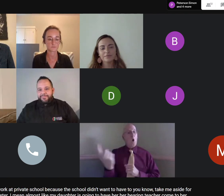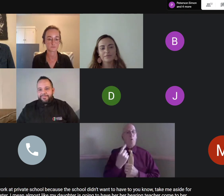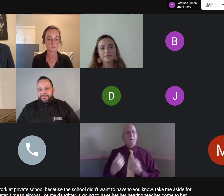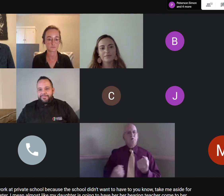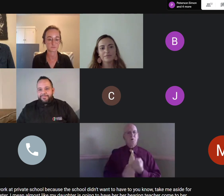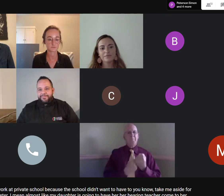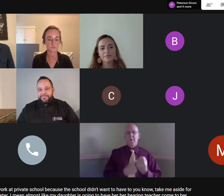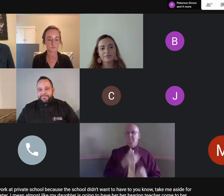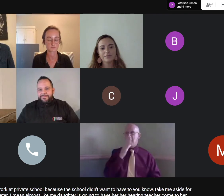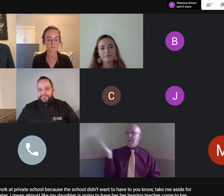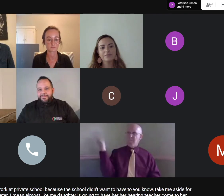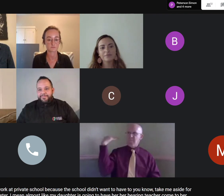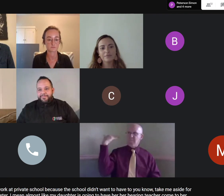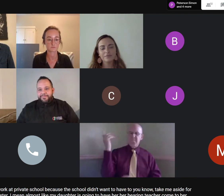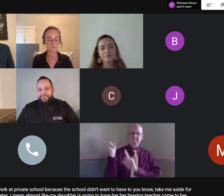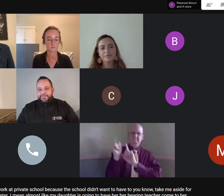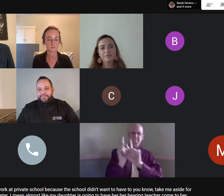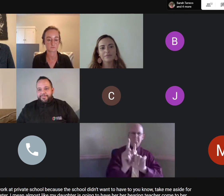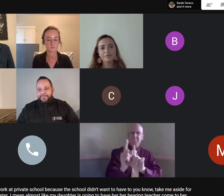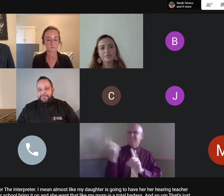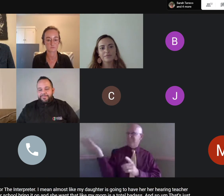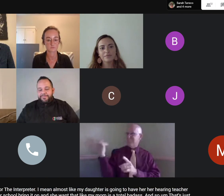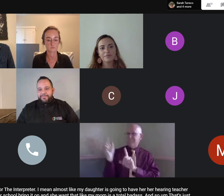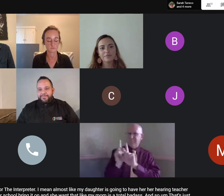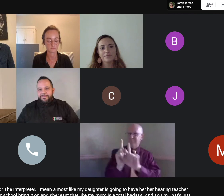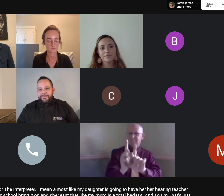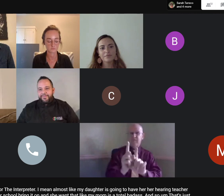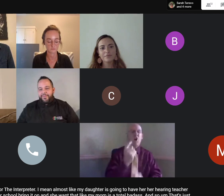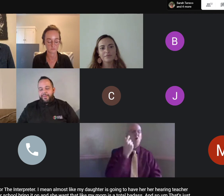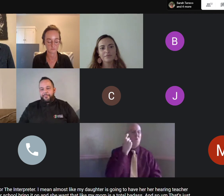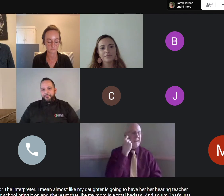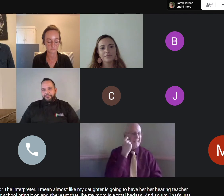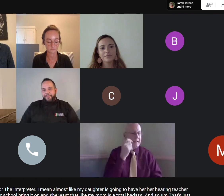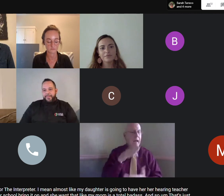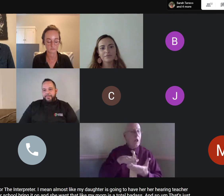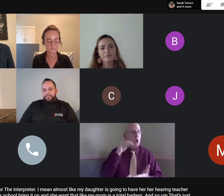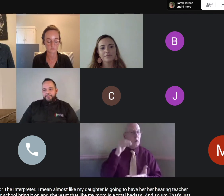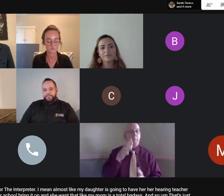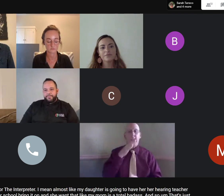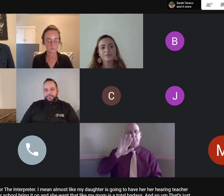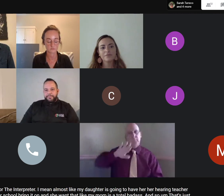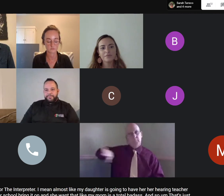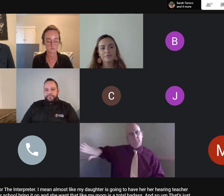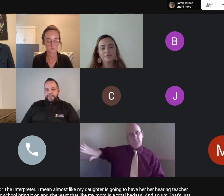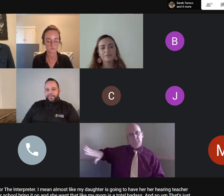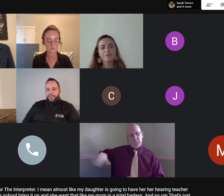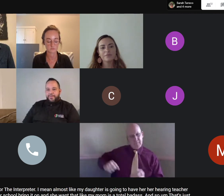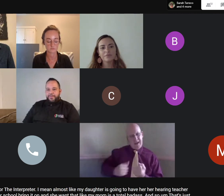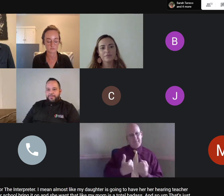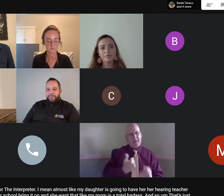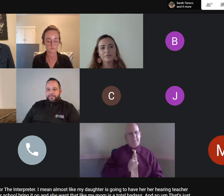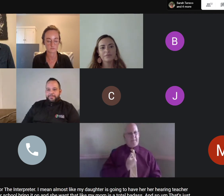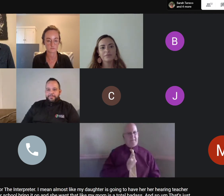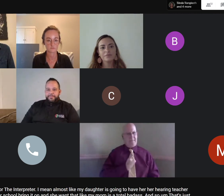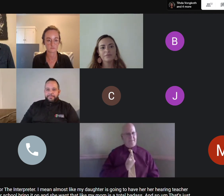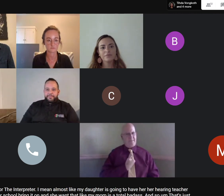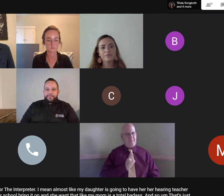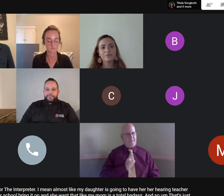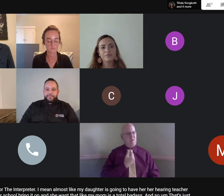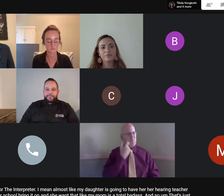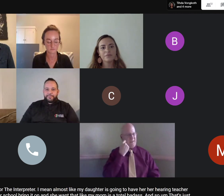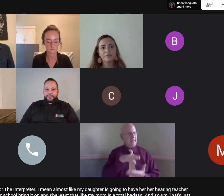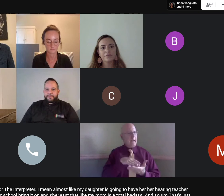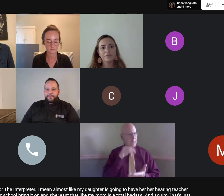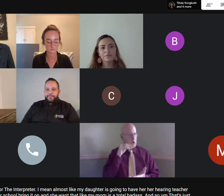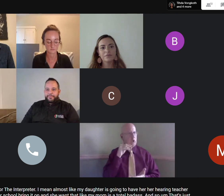for me. That is only recently that I've learned how to advocate for myself. And that is really a word of warning to a